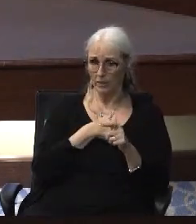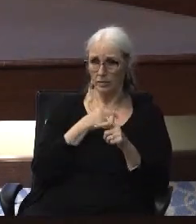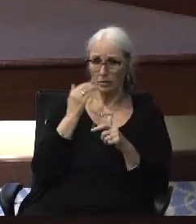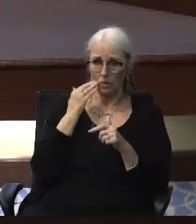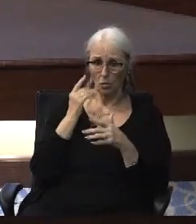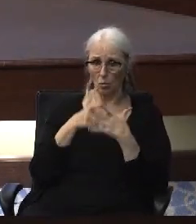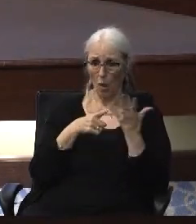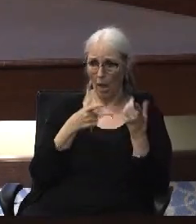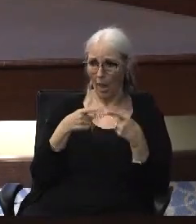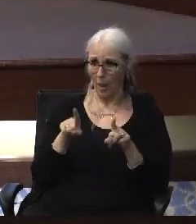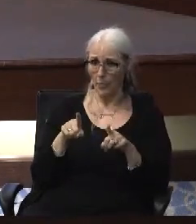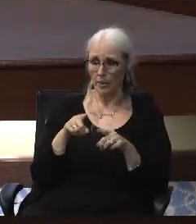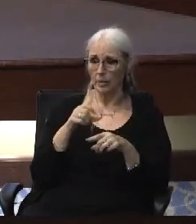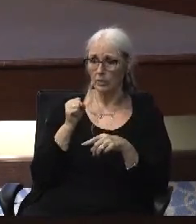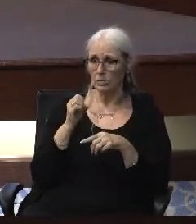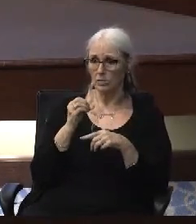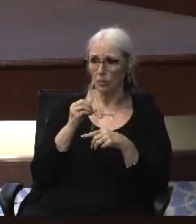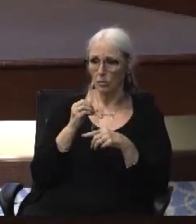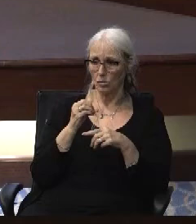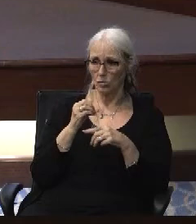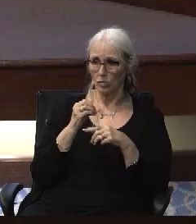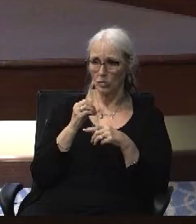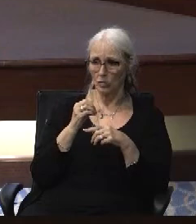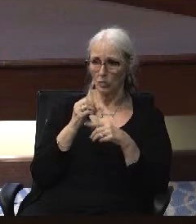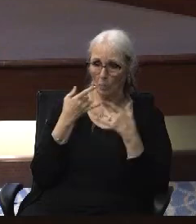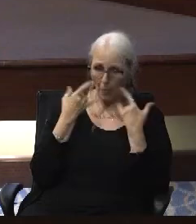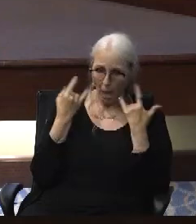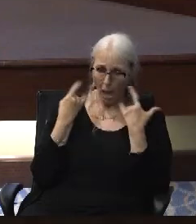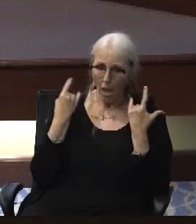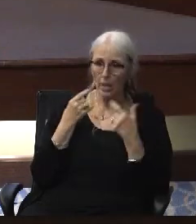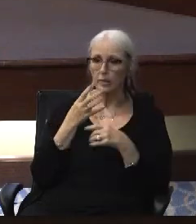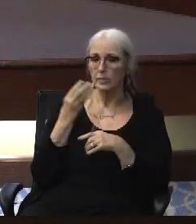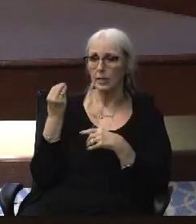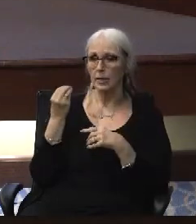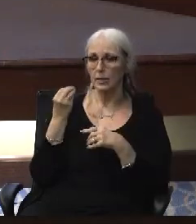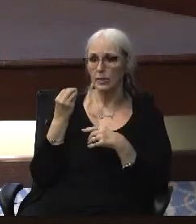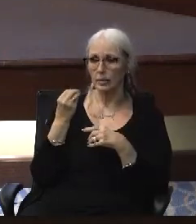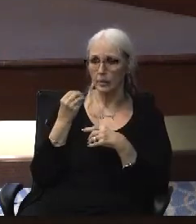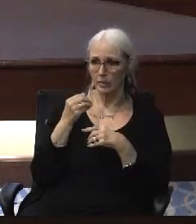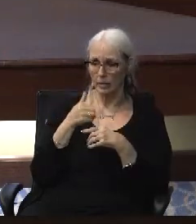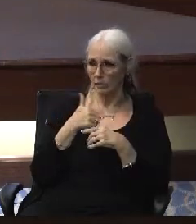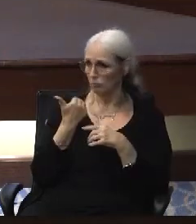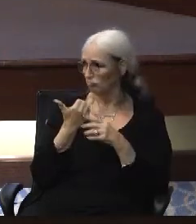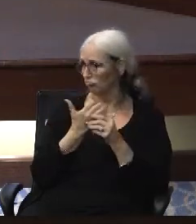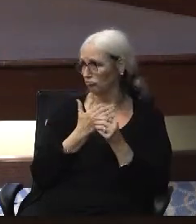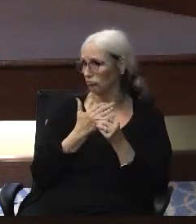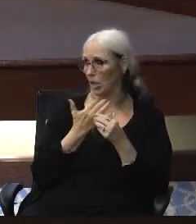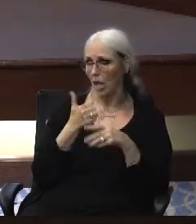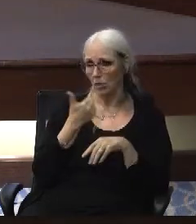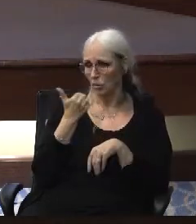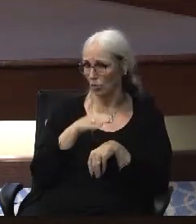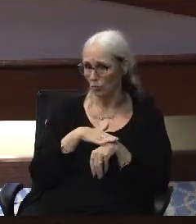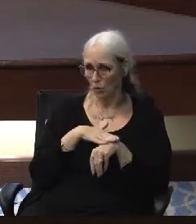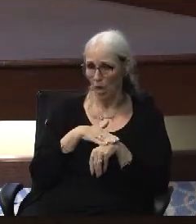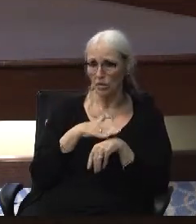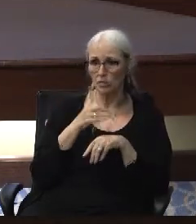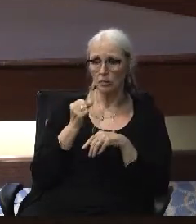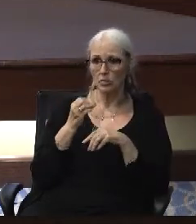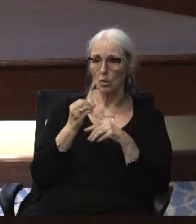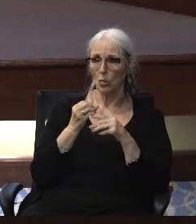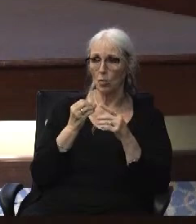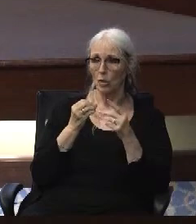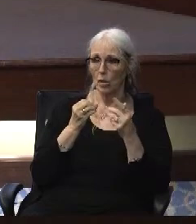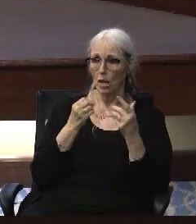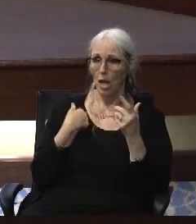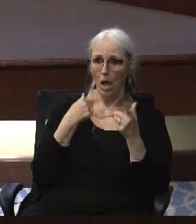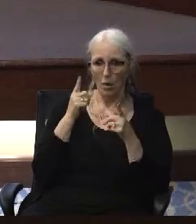happen. So, which is why we had, masks and all the extra precautions. I think at least